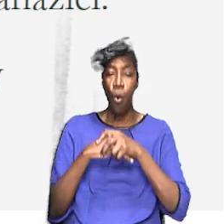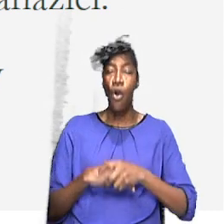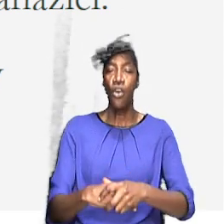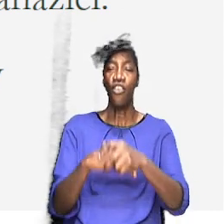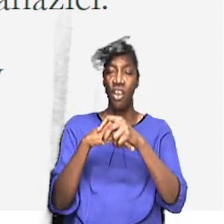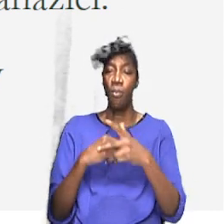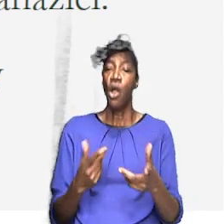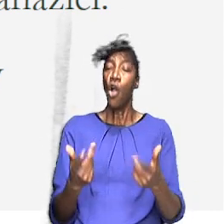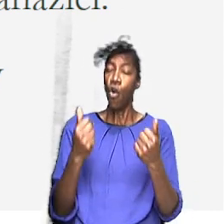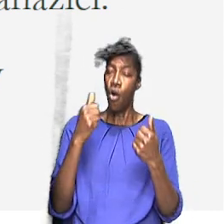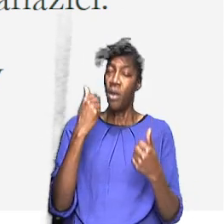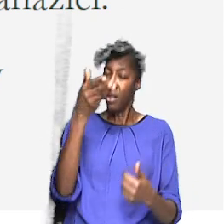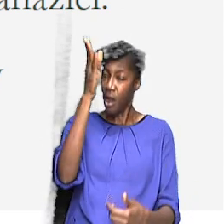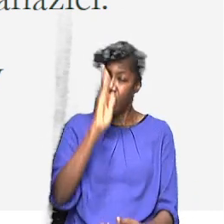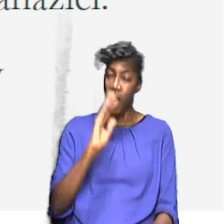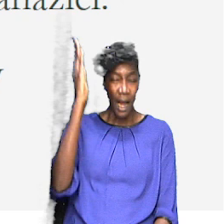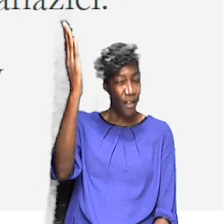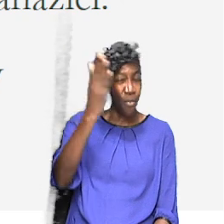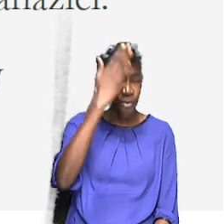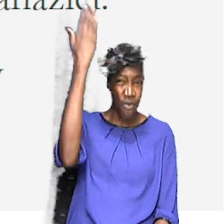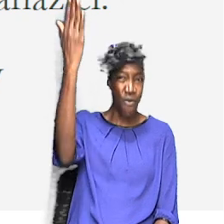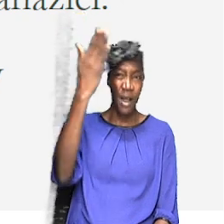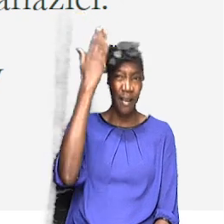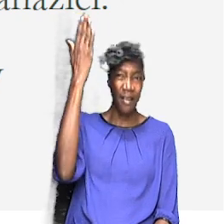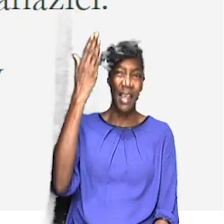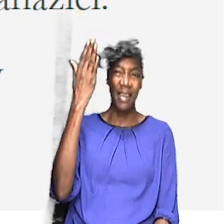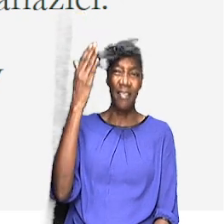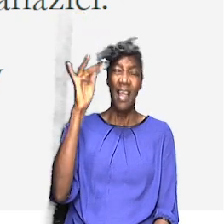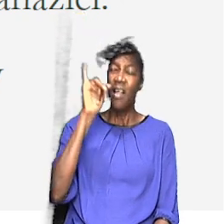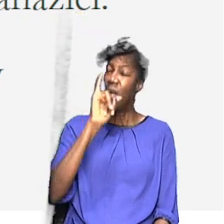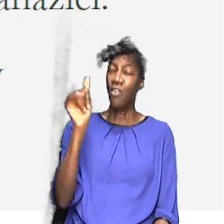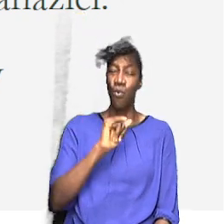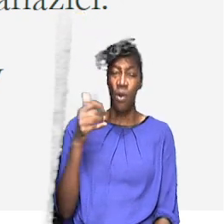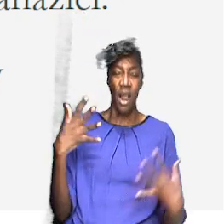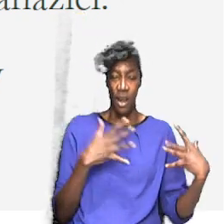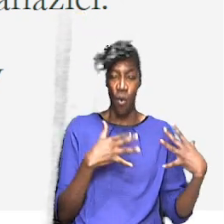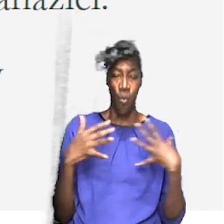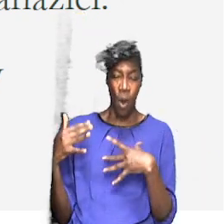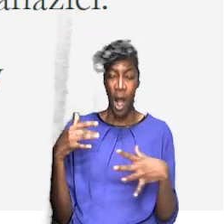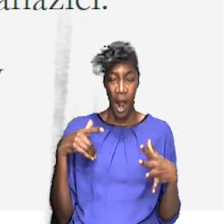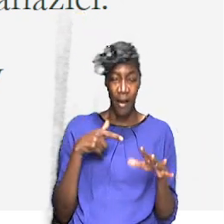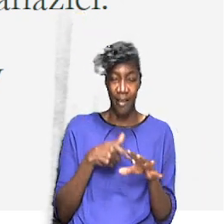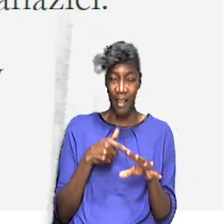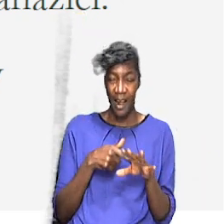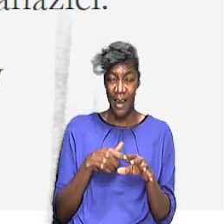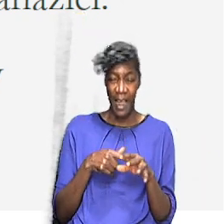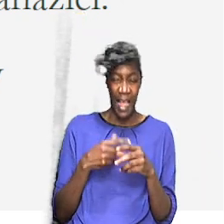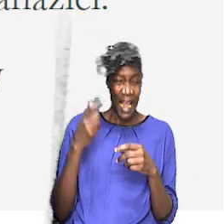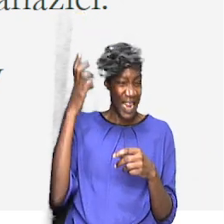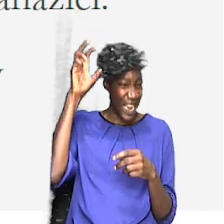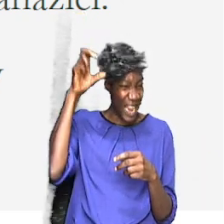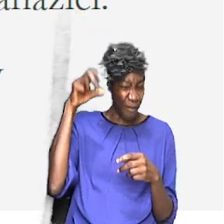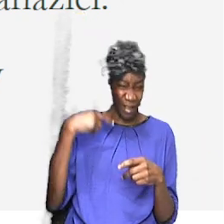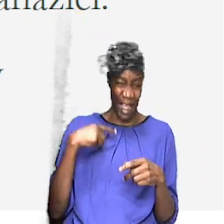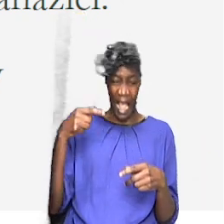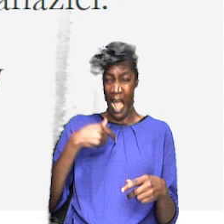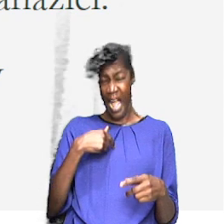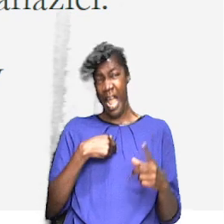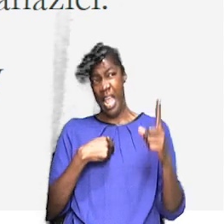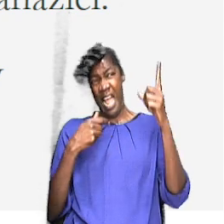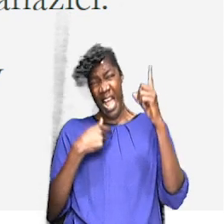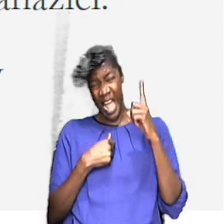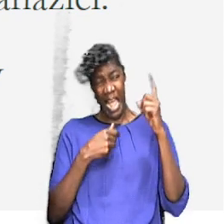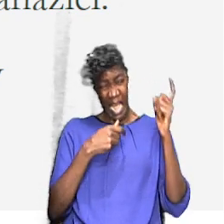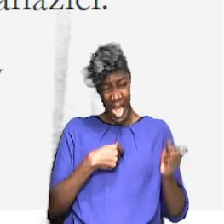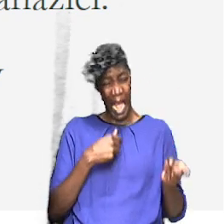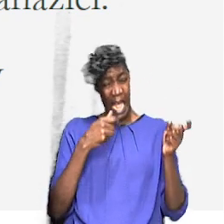about getting into the presence of God. Amen. That's where the war started. The devil said, I will ascend above the throne of God. I will be like the Most